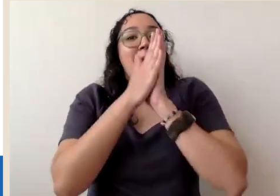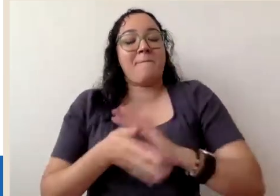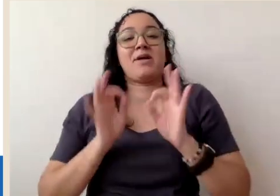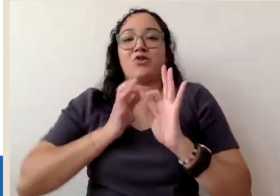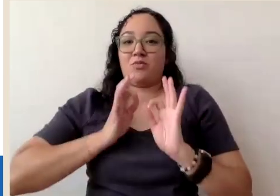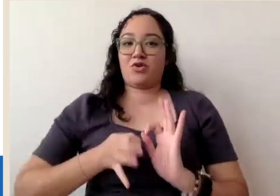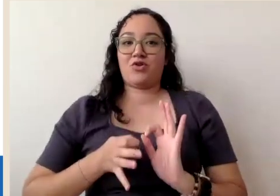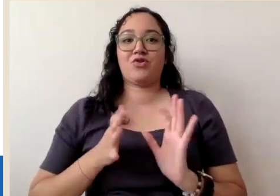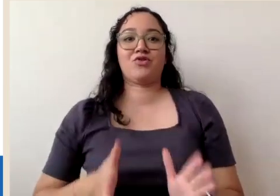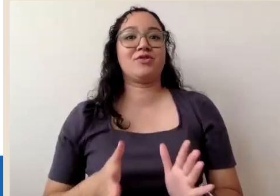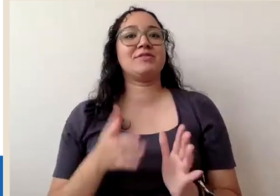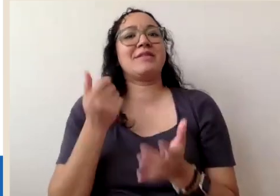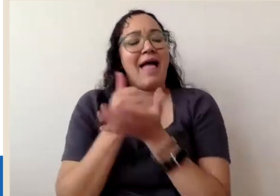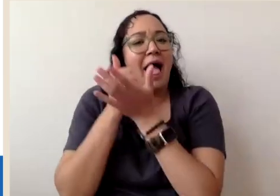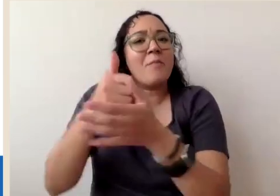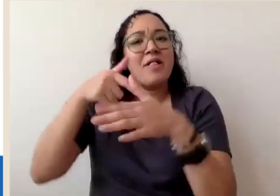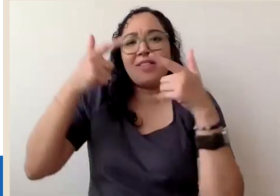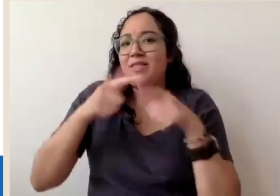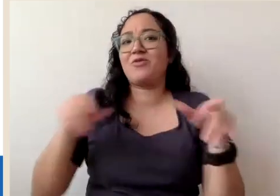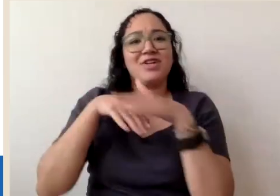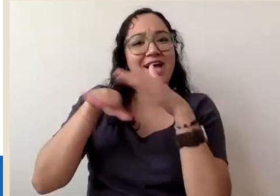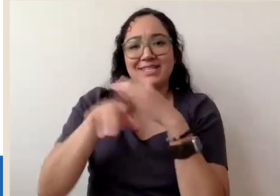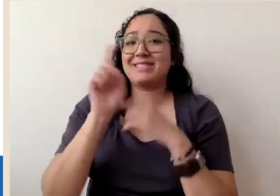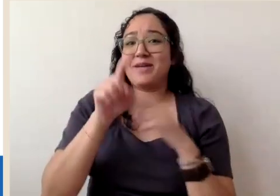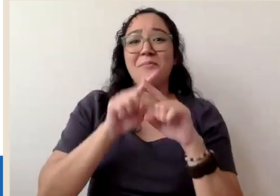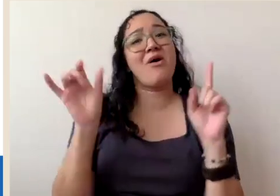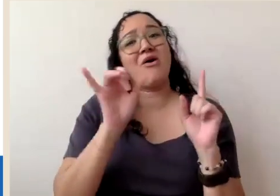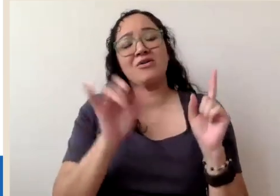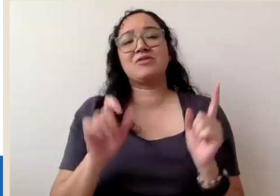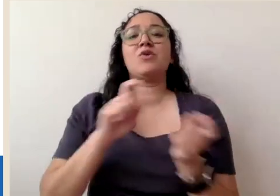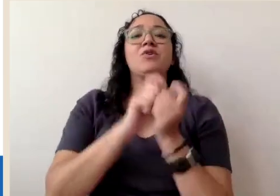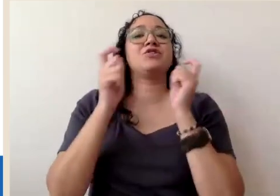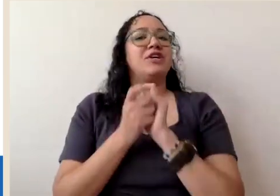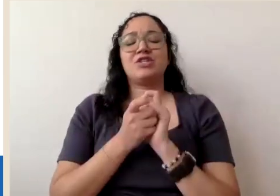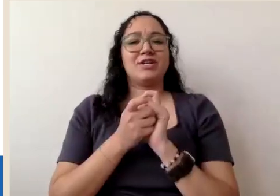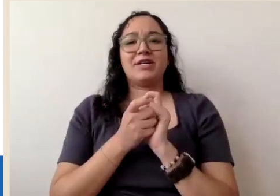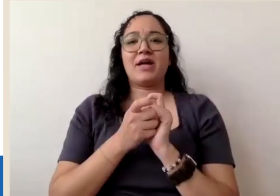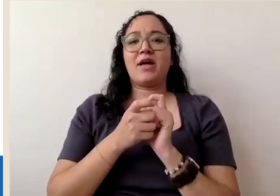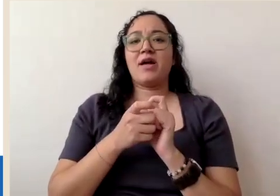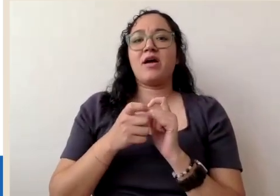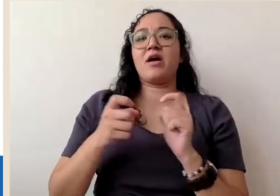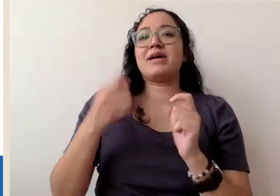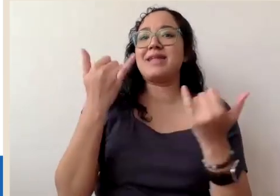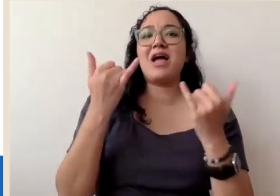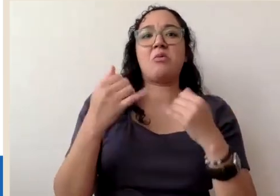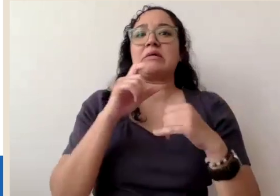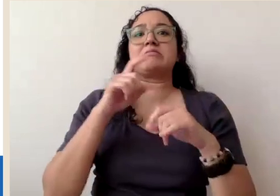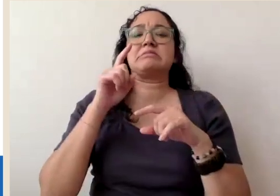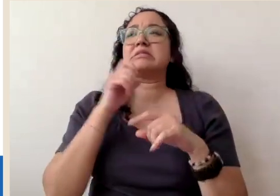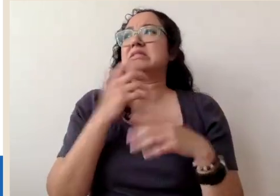access needs, but also changing that statistic of falling into poverty at the same time by providing